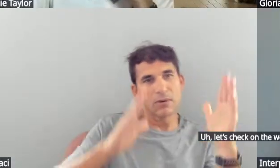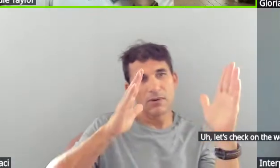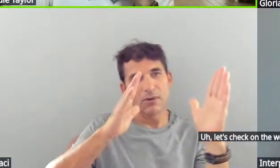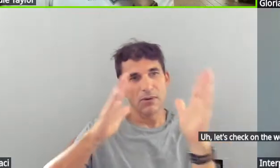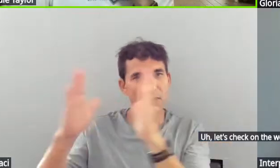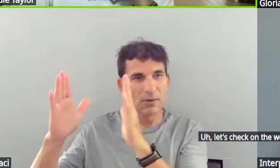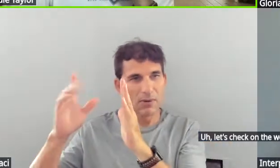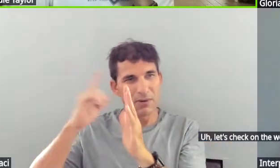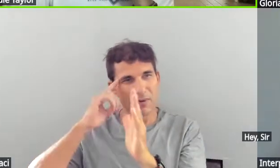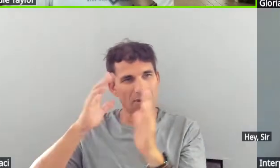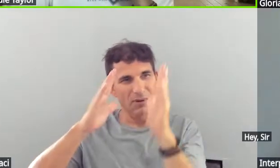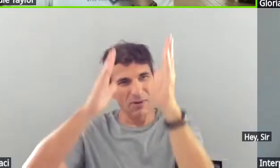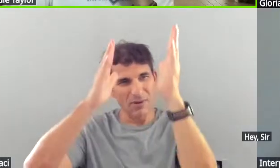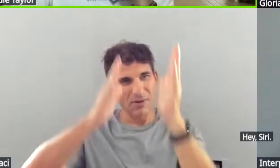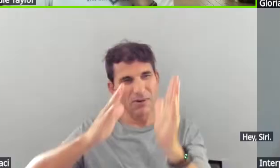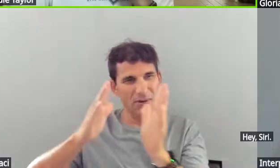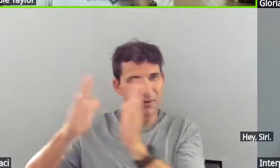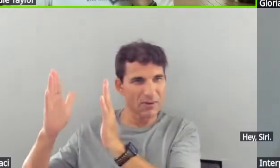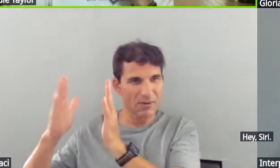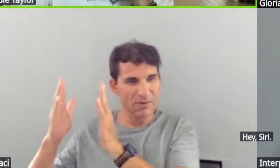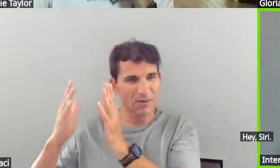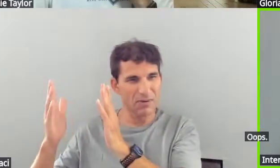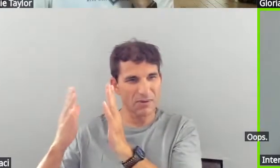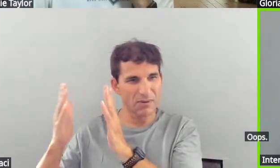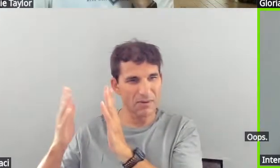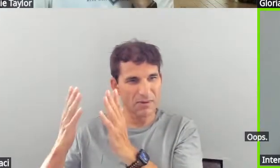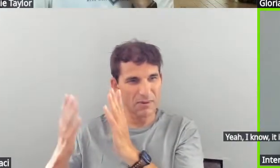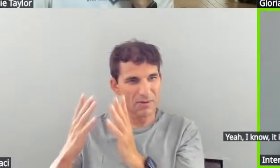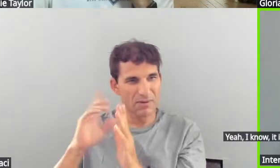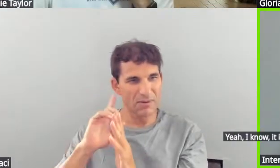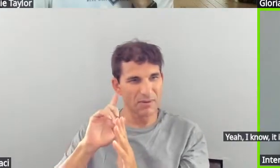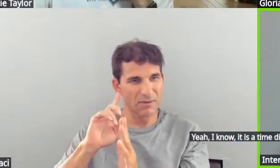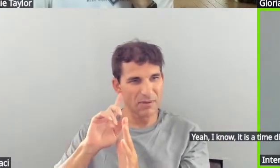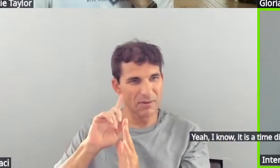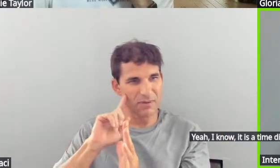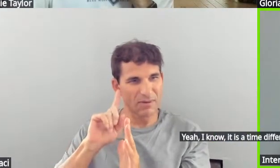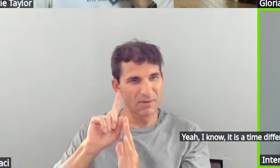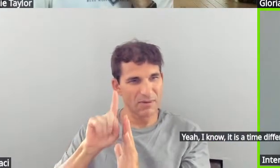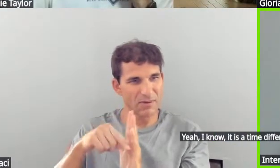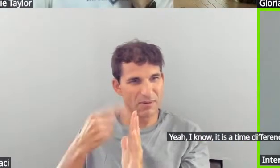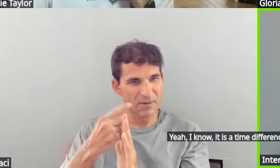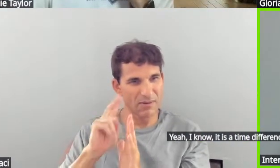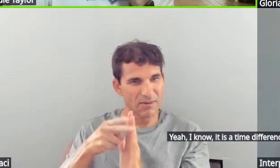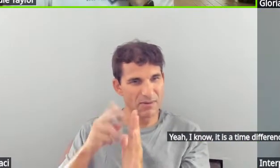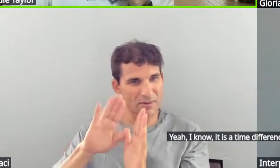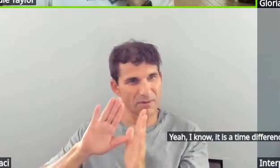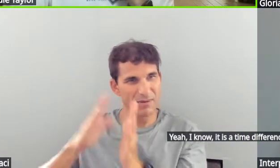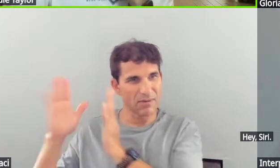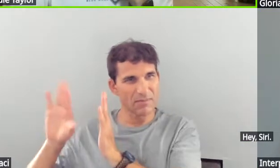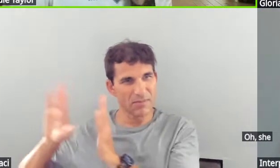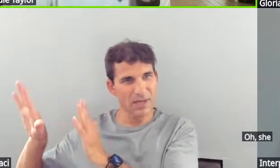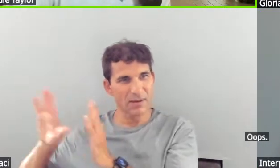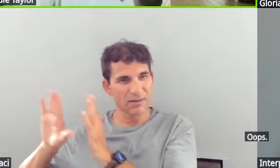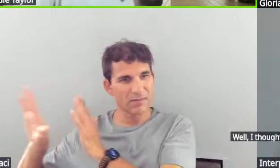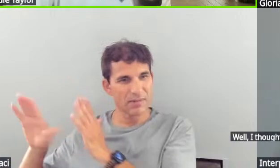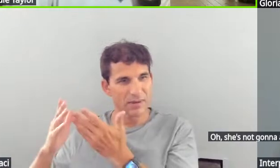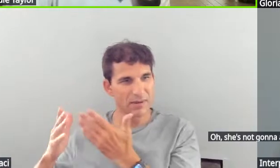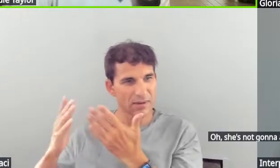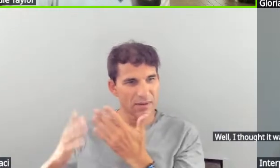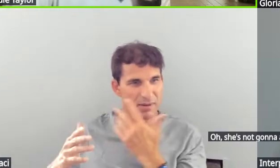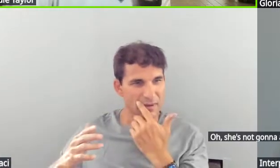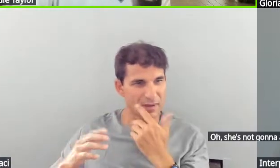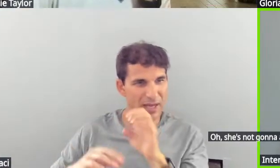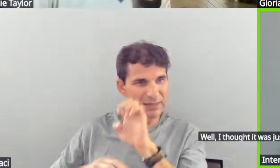Hey Siri. Yeah, I know it is a time difference, but I don't know. Oh, she's not gonna Well, I answer. thought it was just an